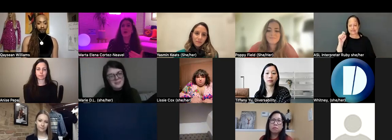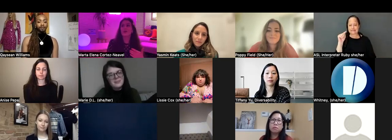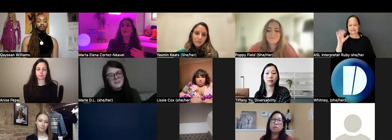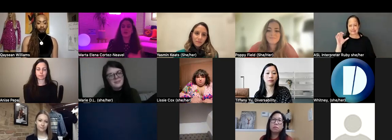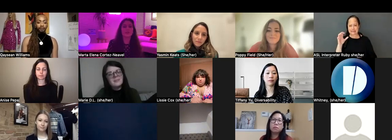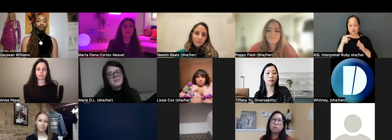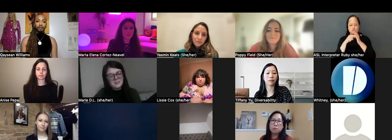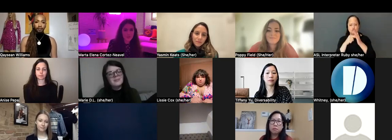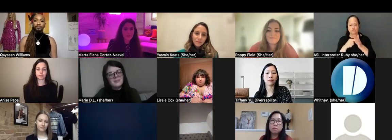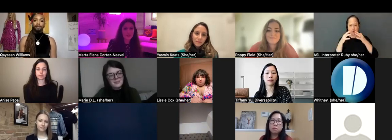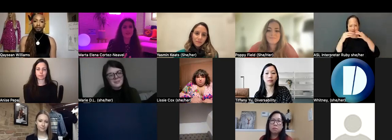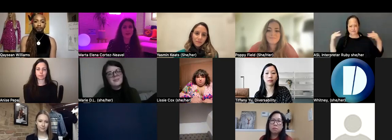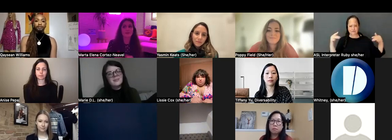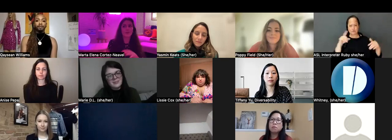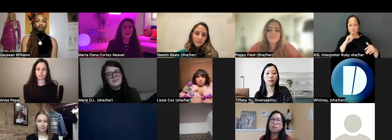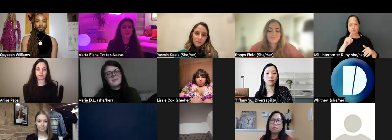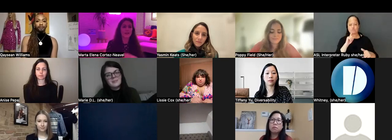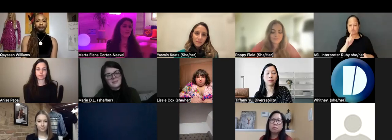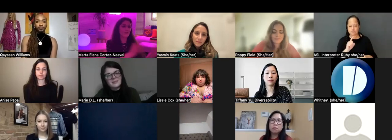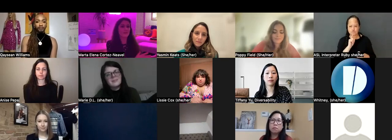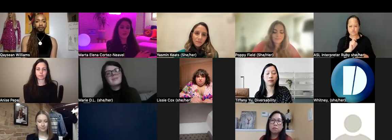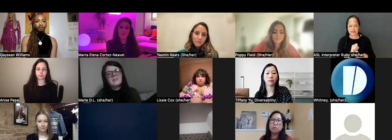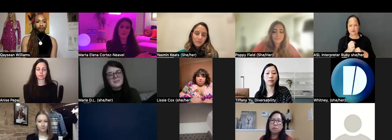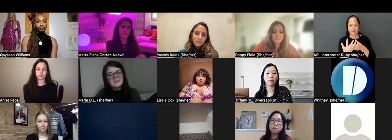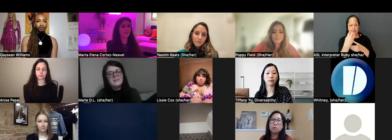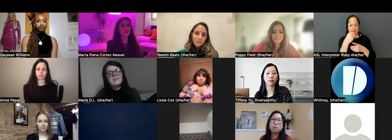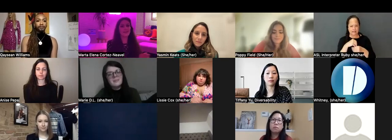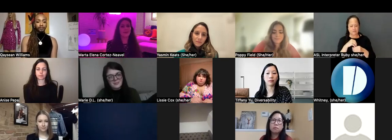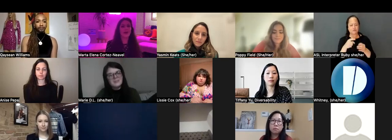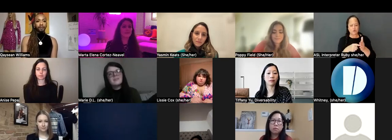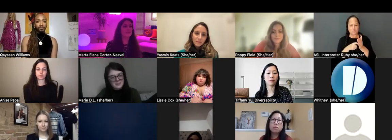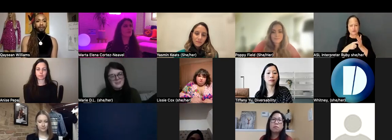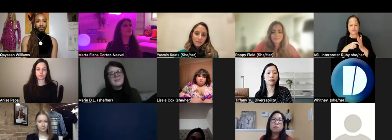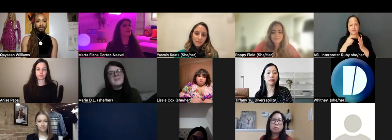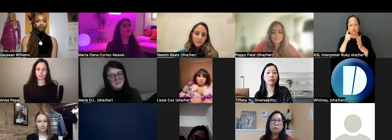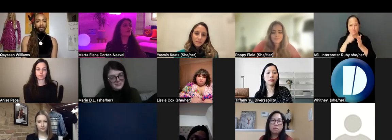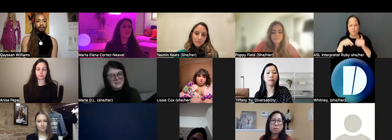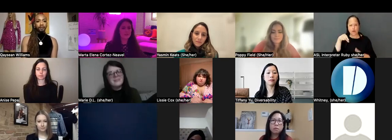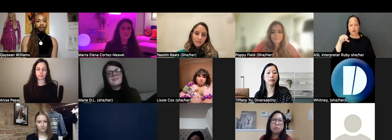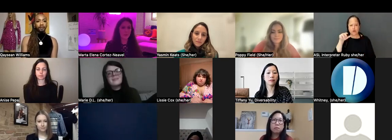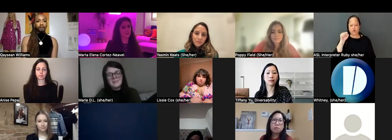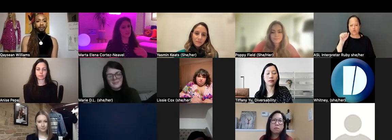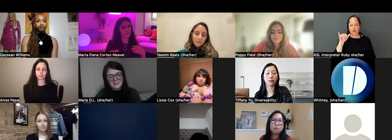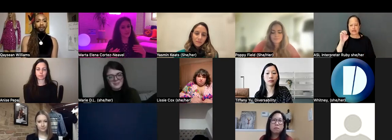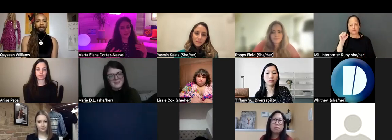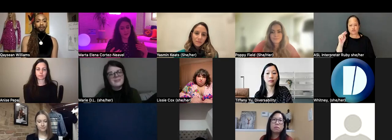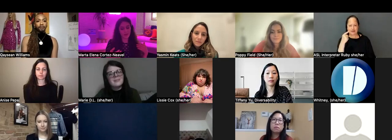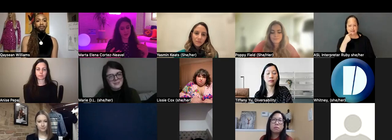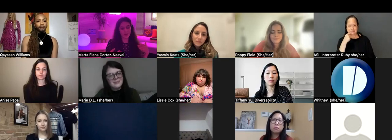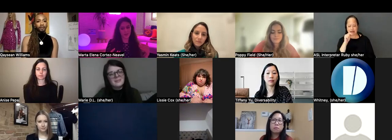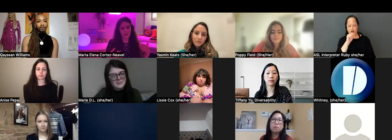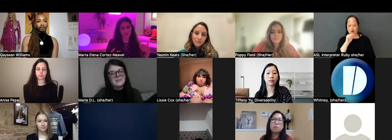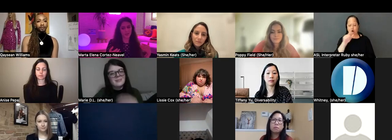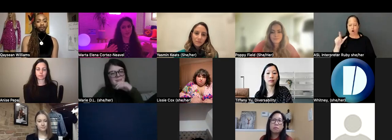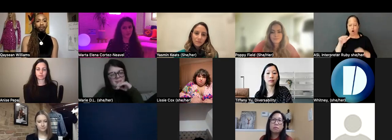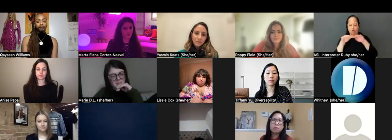We want real inclusion, and that requires everything that Quayshawn said. So having people in all levels of companies, making sure